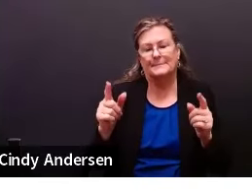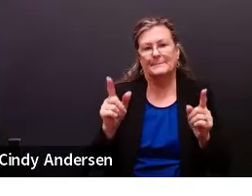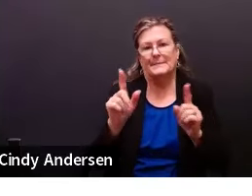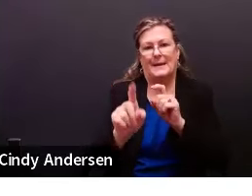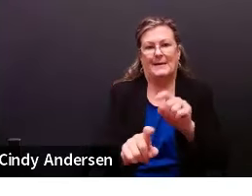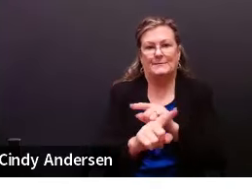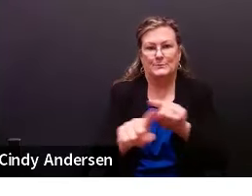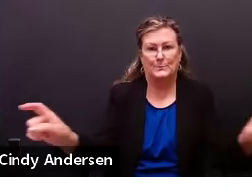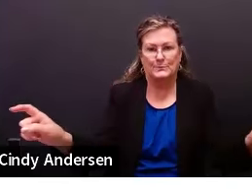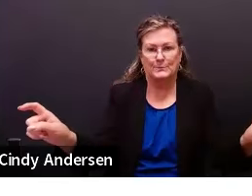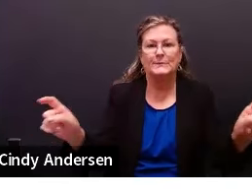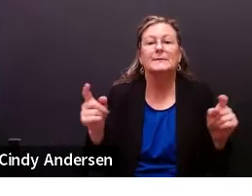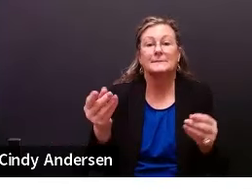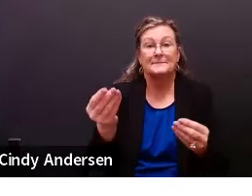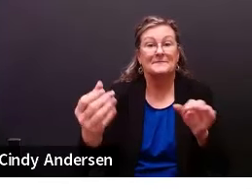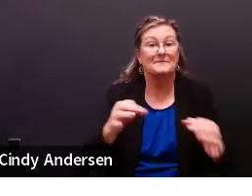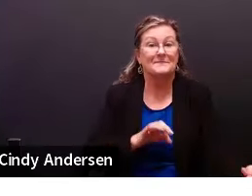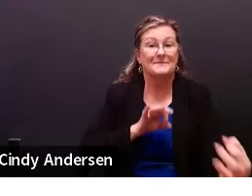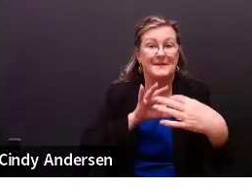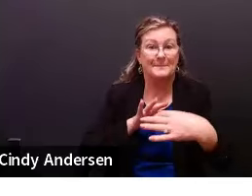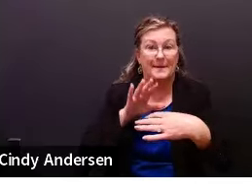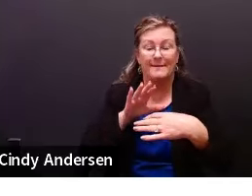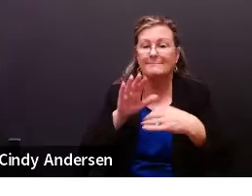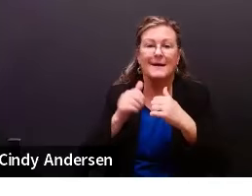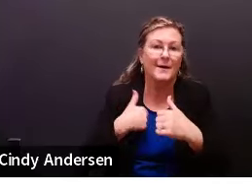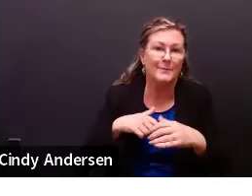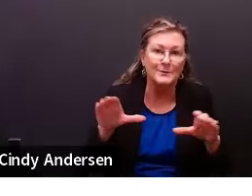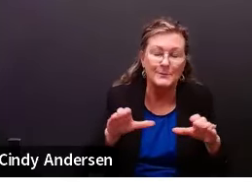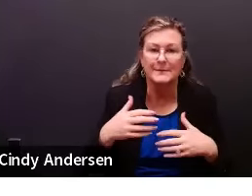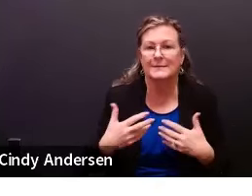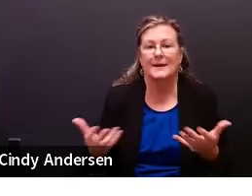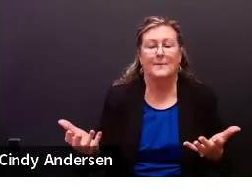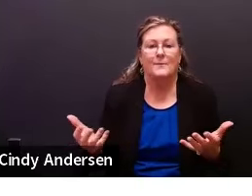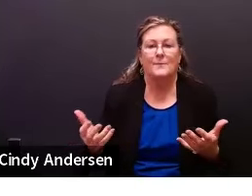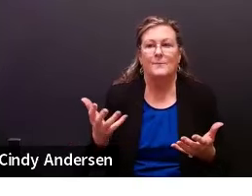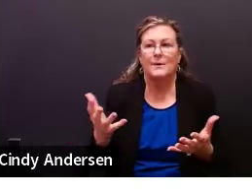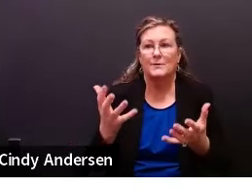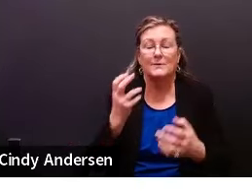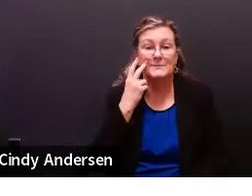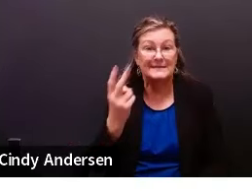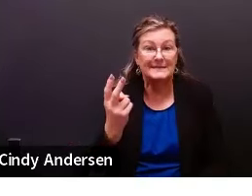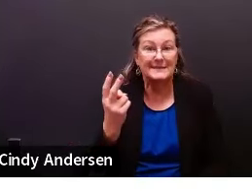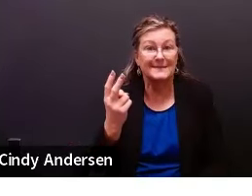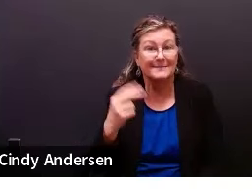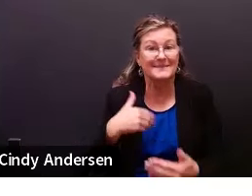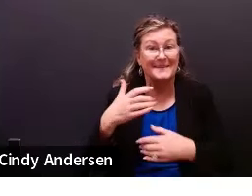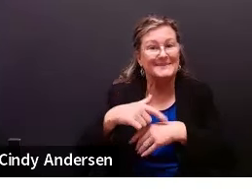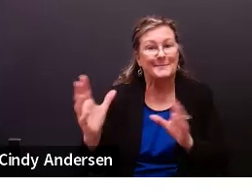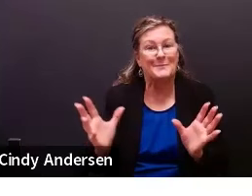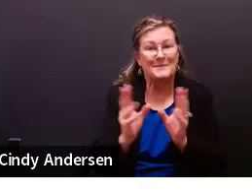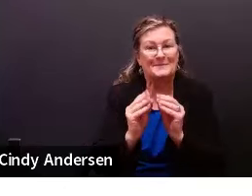you to give us some feedback on how we're doing and what you want to see the next time we